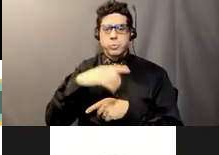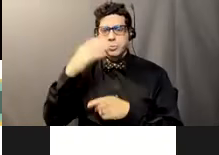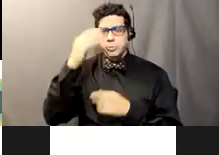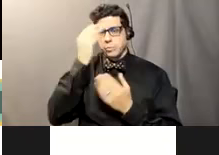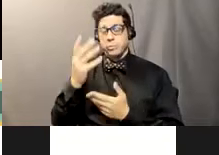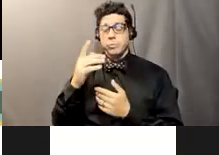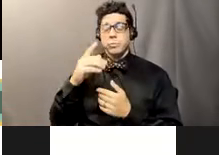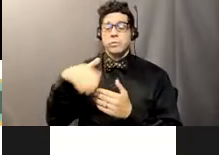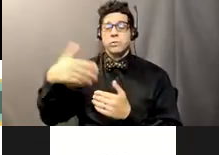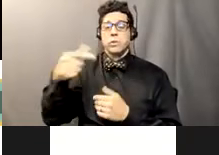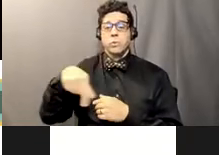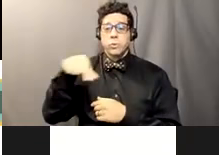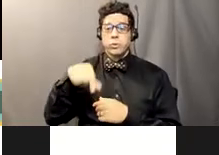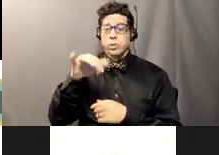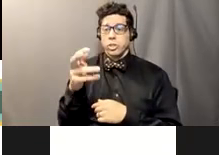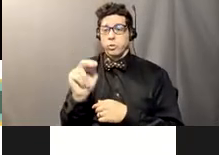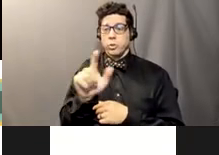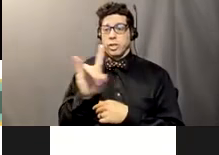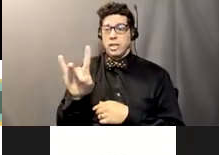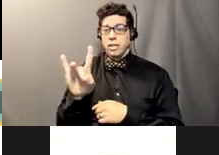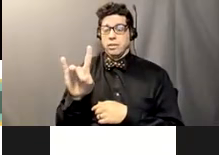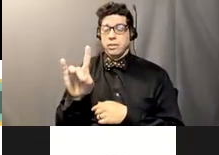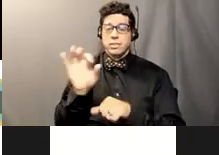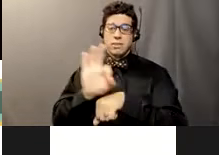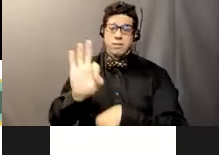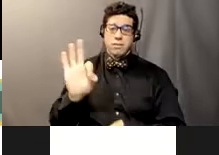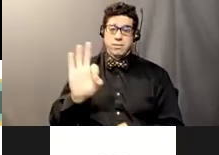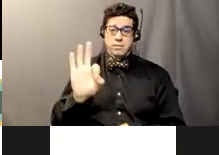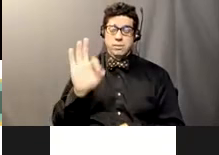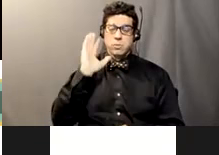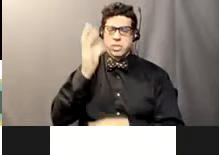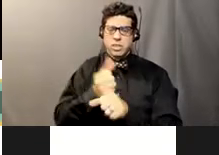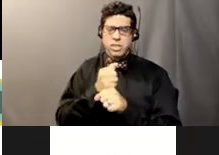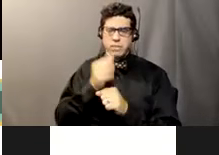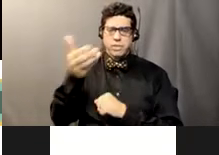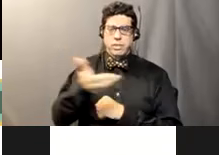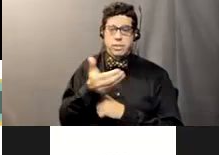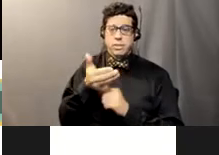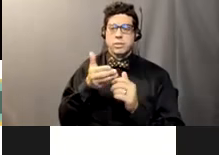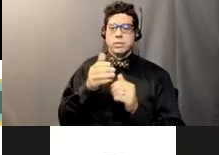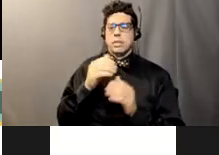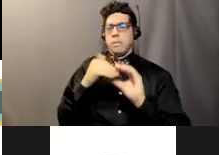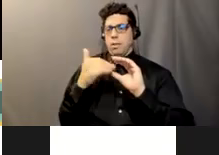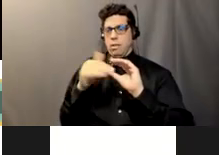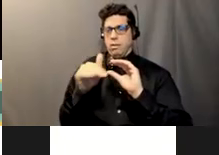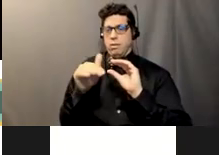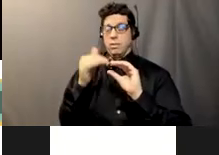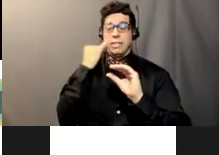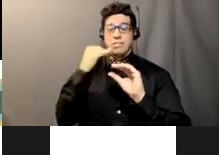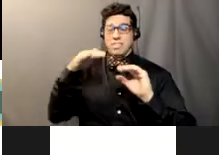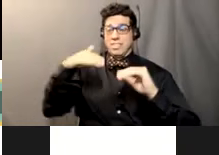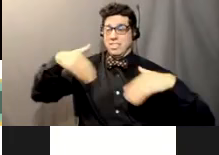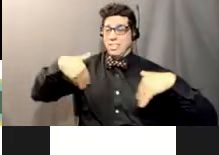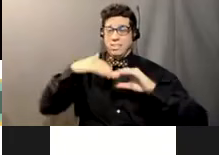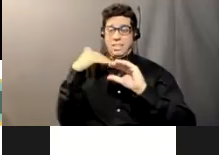be Wednesday, January 28th at 9 a.m. You will receive an invitation from me via email. So if you have not received those emails from